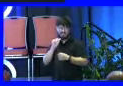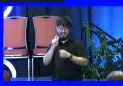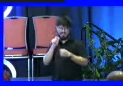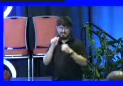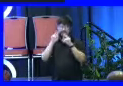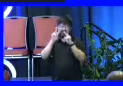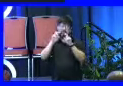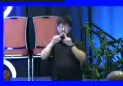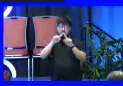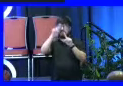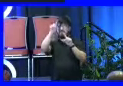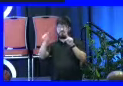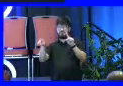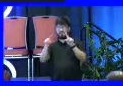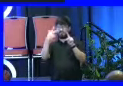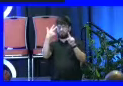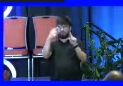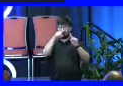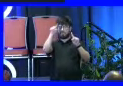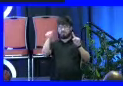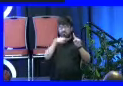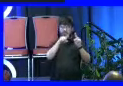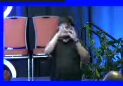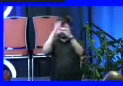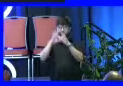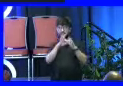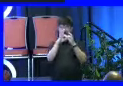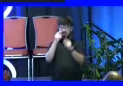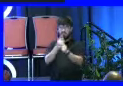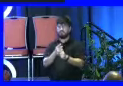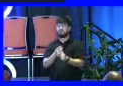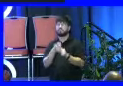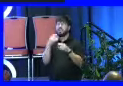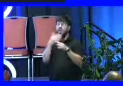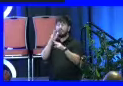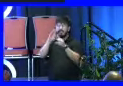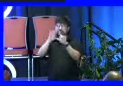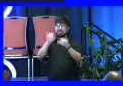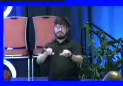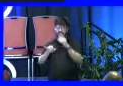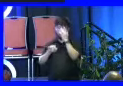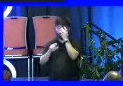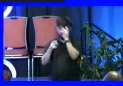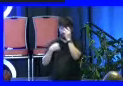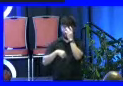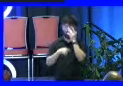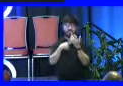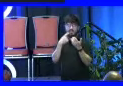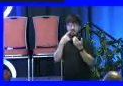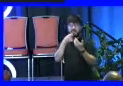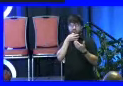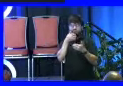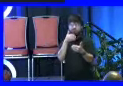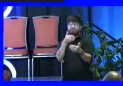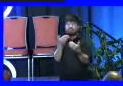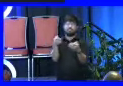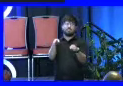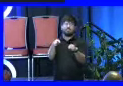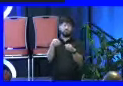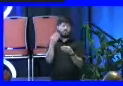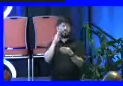triangulating, I guess you could say. And between those systems, we're close to executing our first agreement or